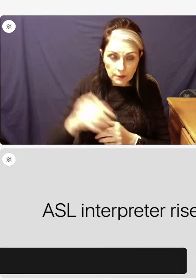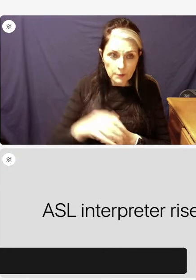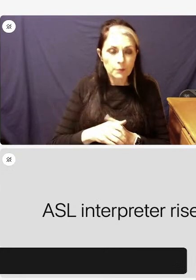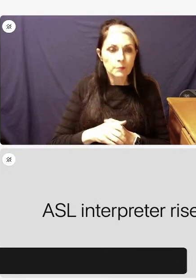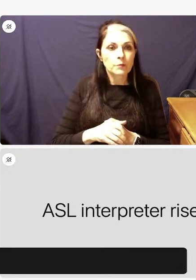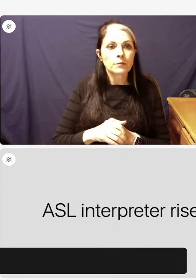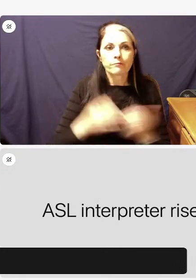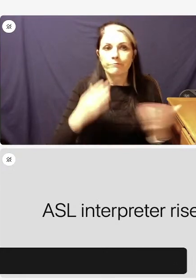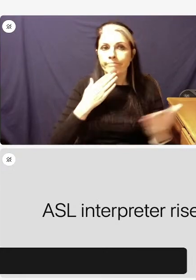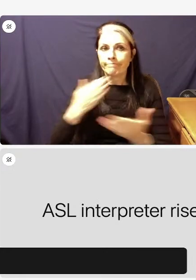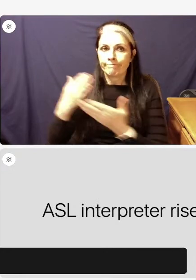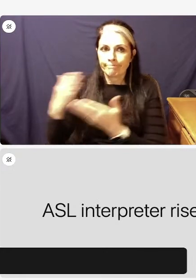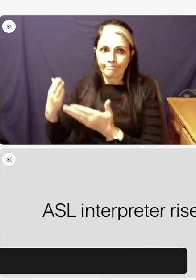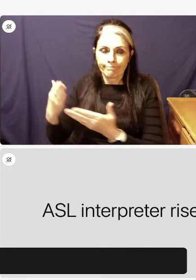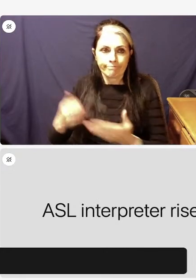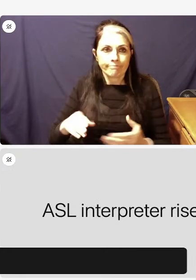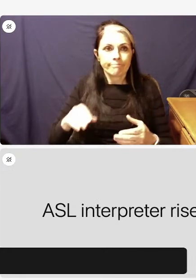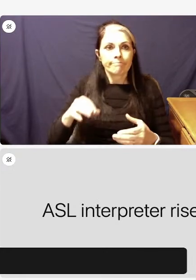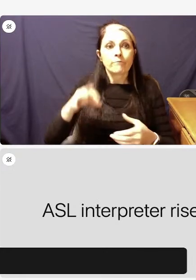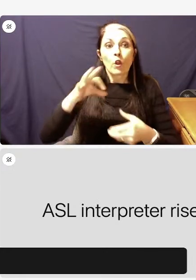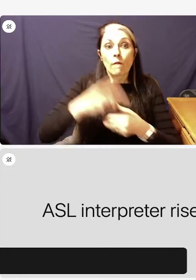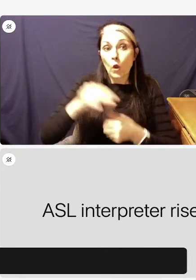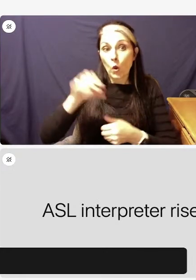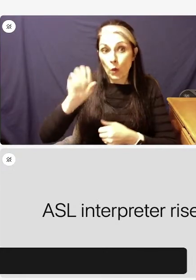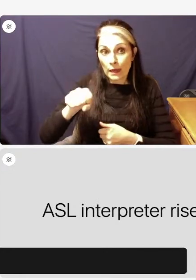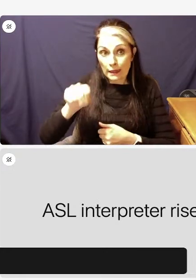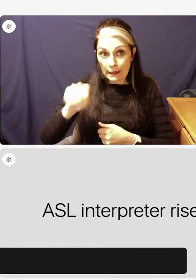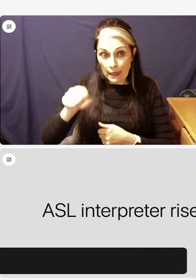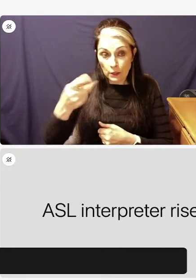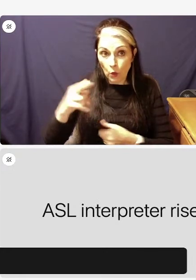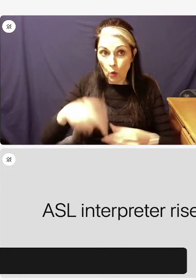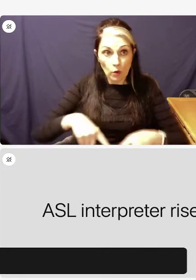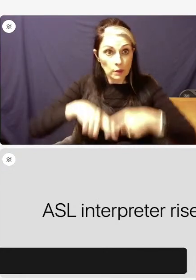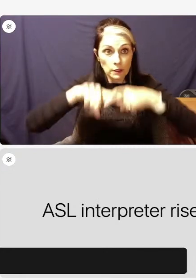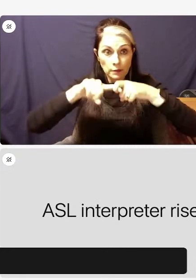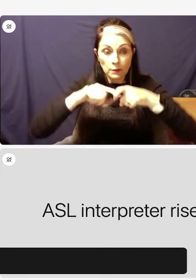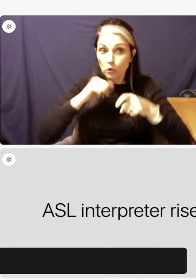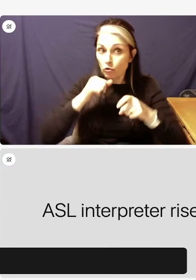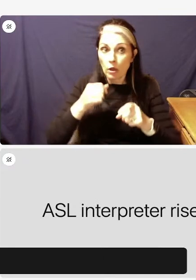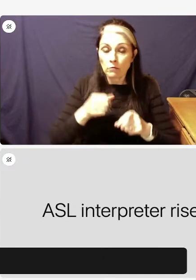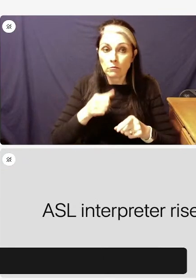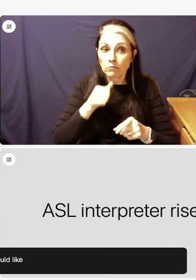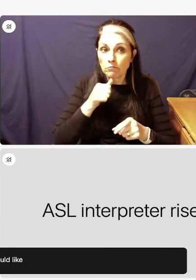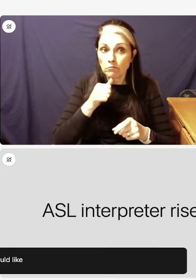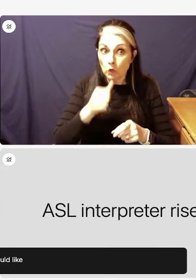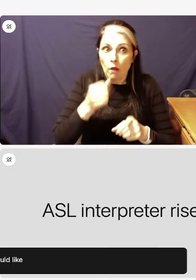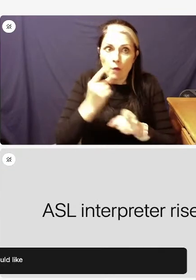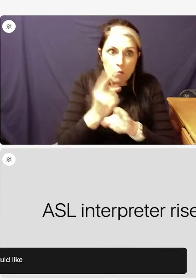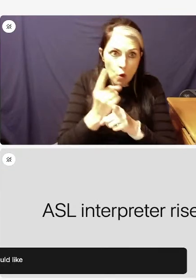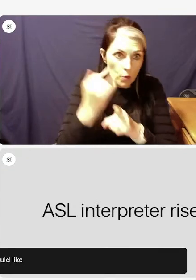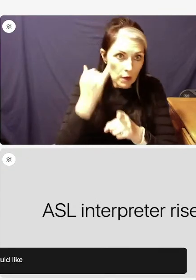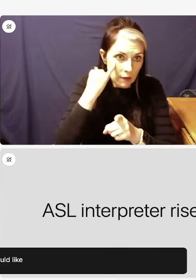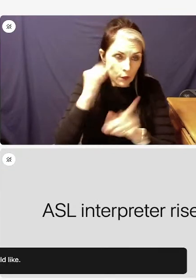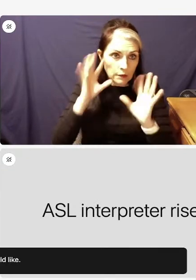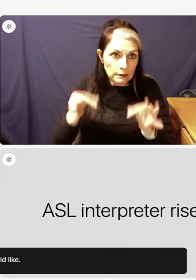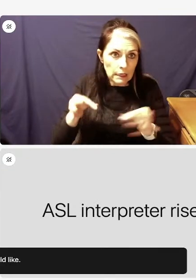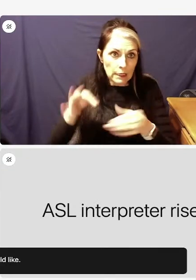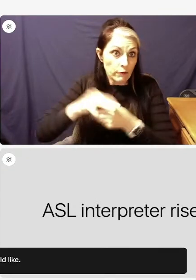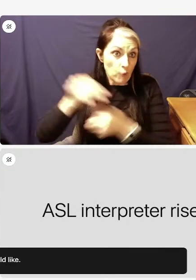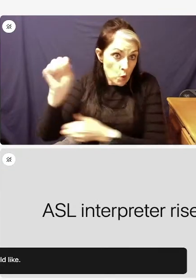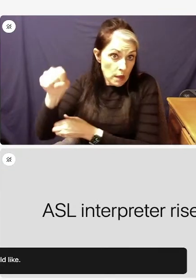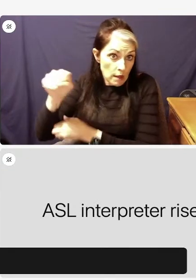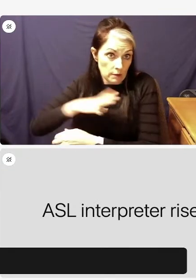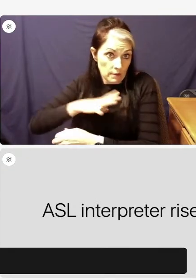so you you can vote yes or abstain it's up to you but it would not be inappropriate to vote yes if you would like i'm staying okay